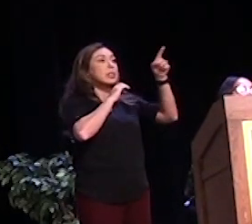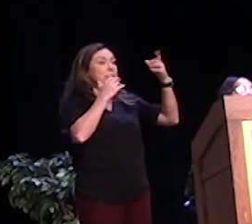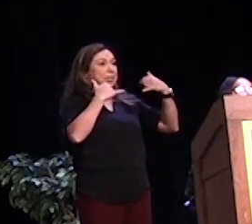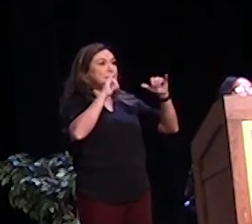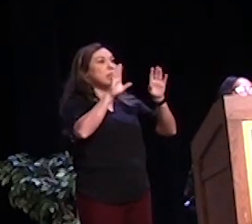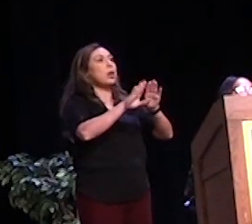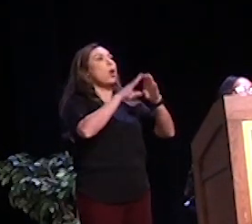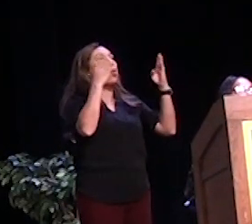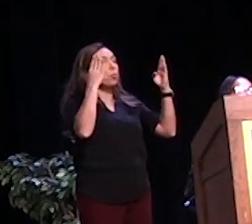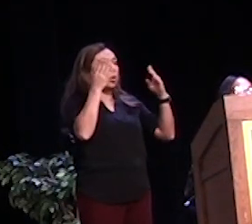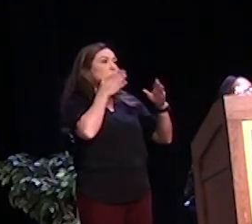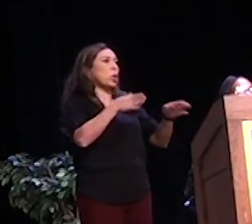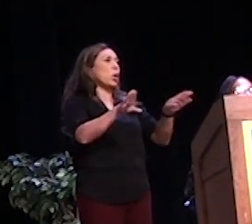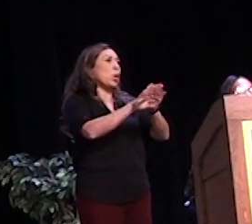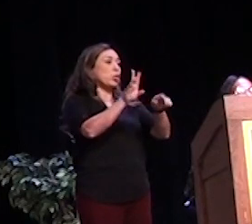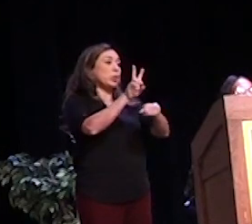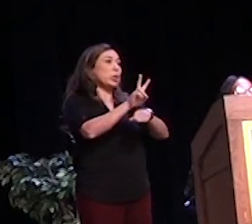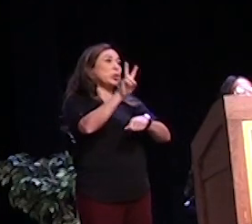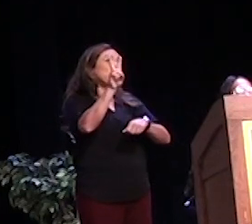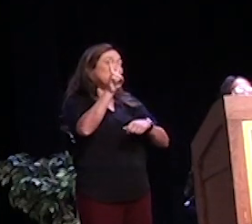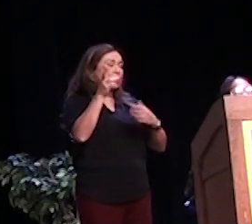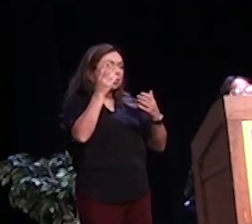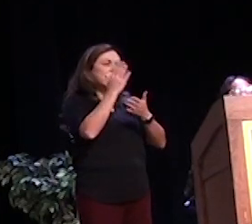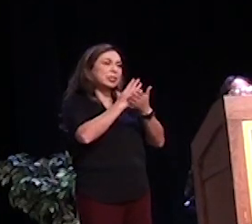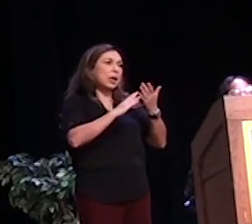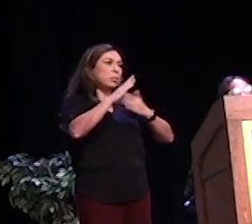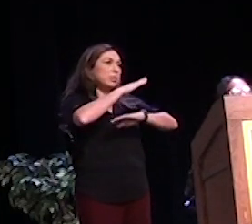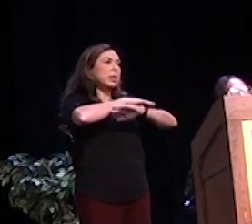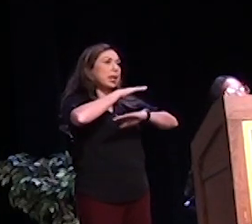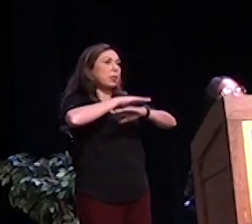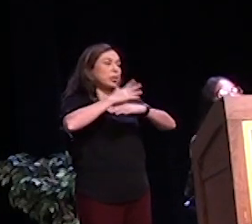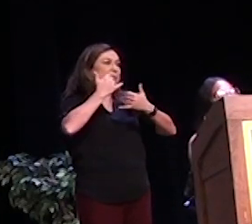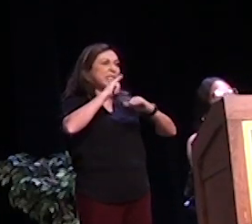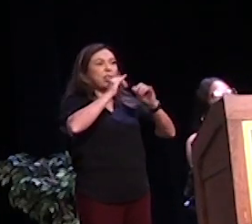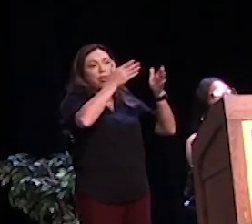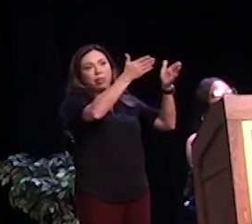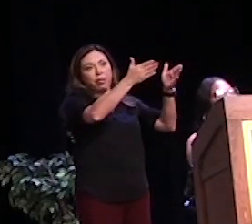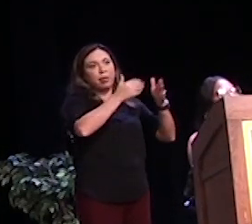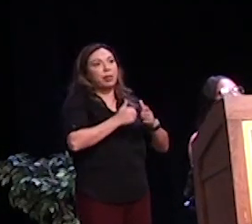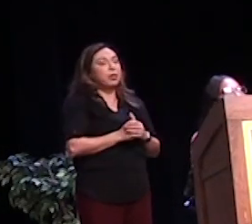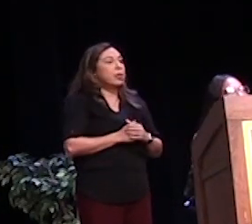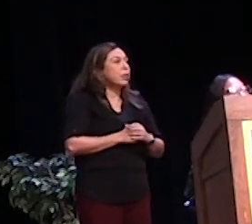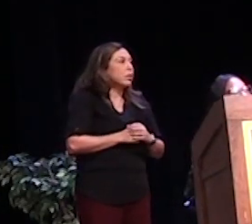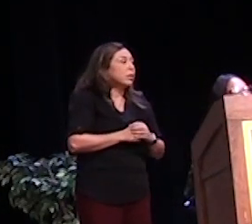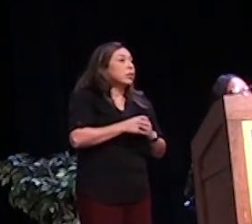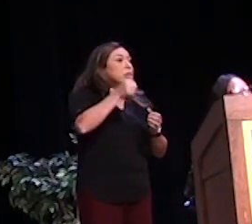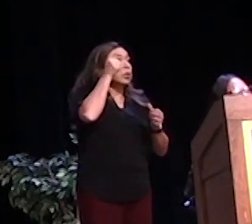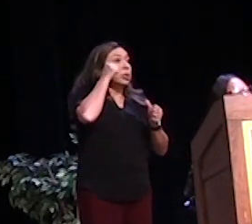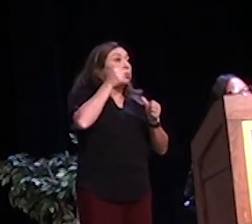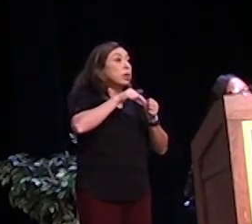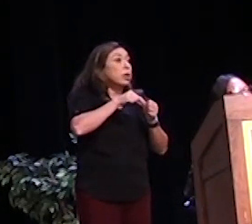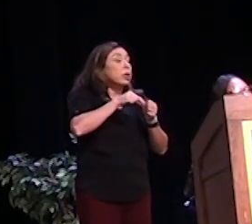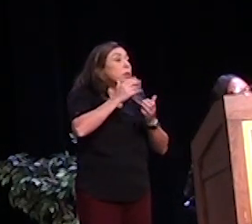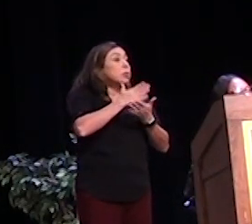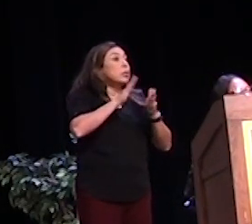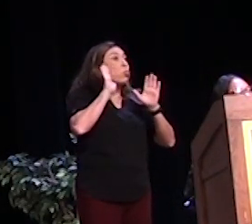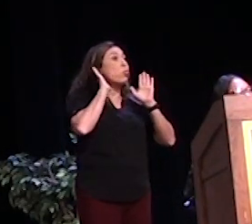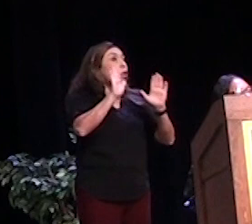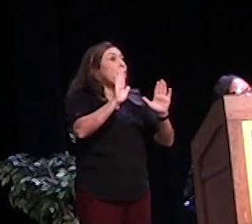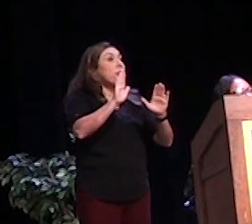cafeteria is open until 2 p.m. There's still some resource tables that are there. Remember that there are